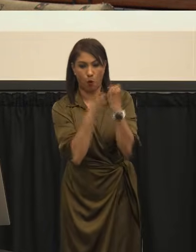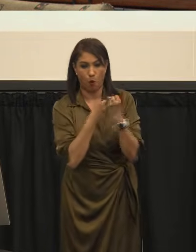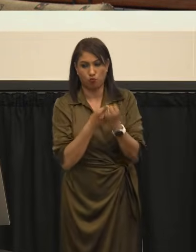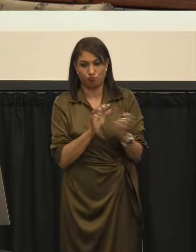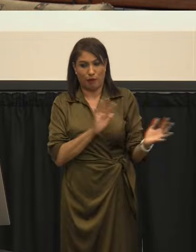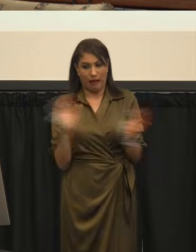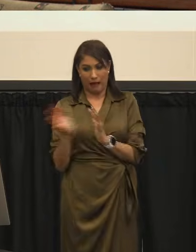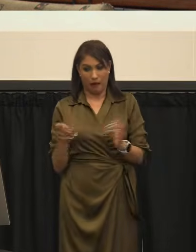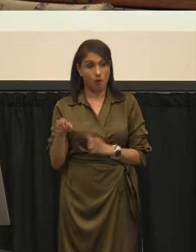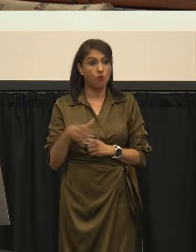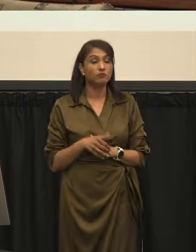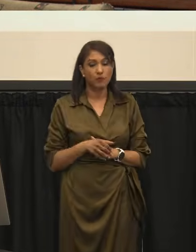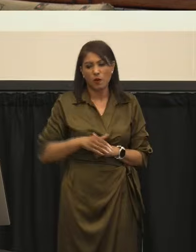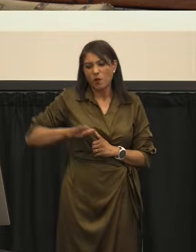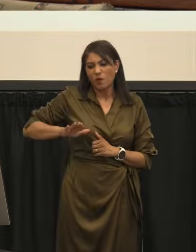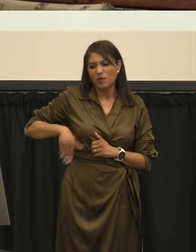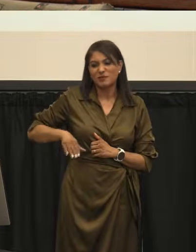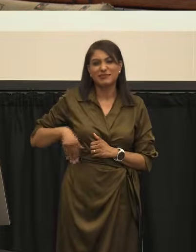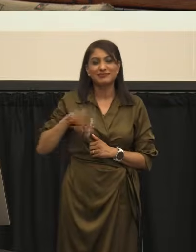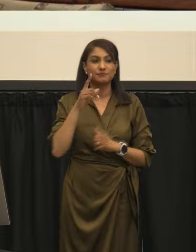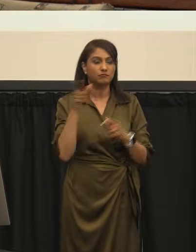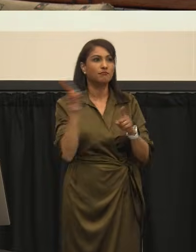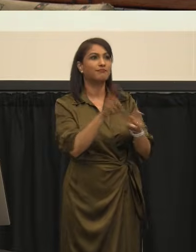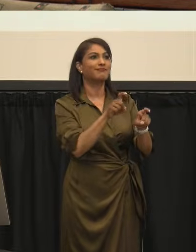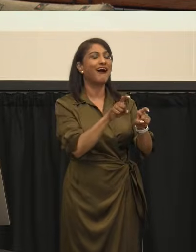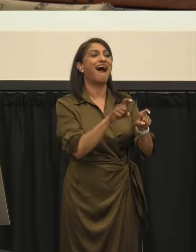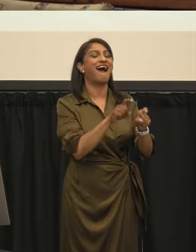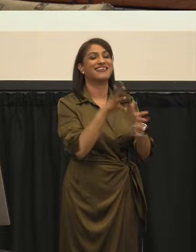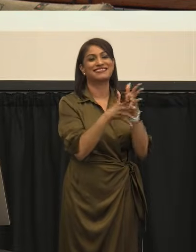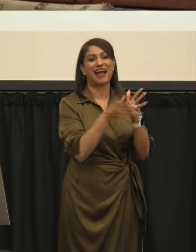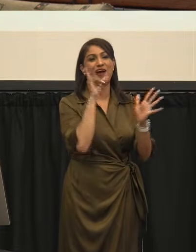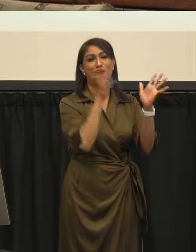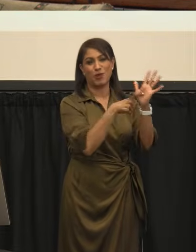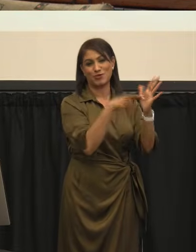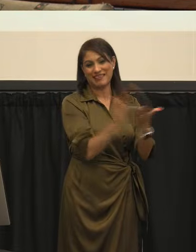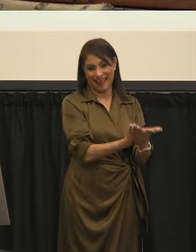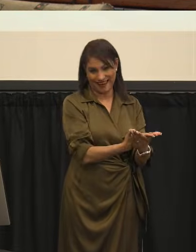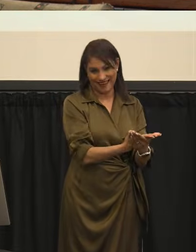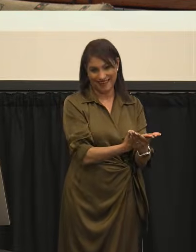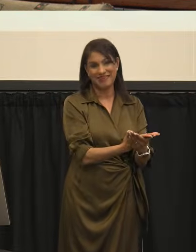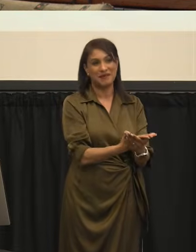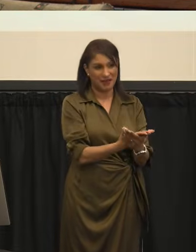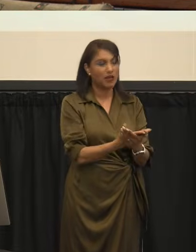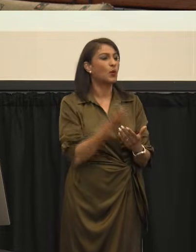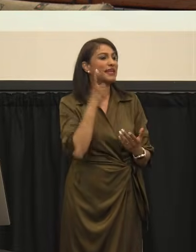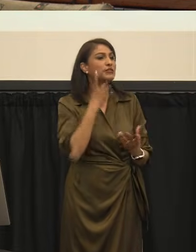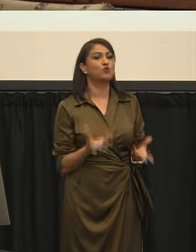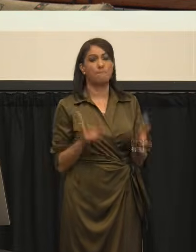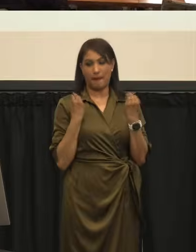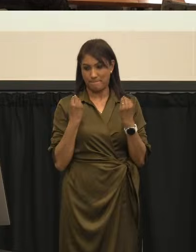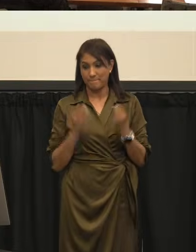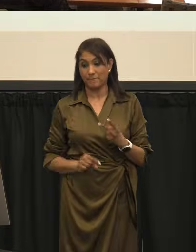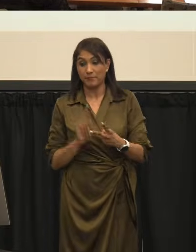potential aspects we want to see or support is automatic sign recognition.